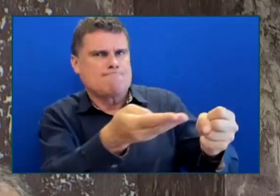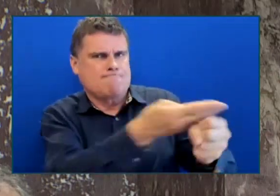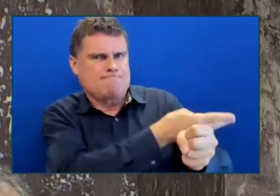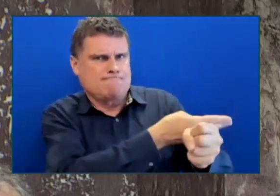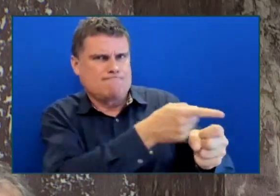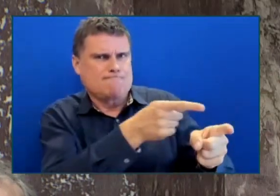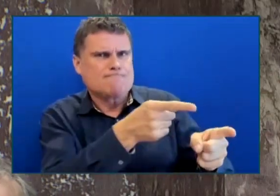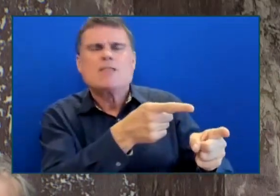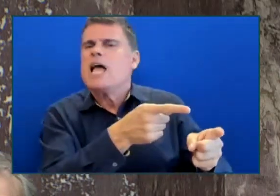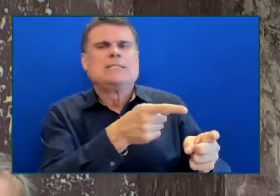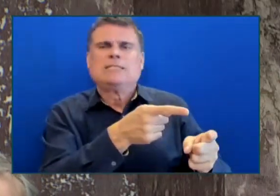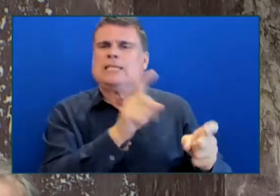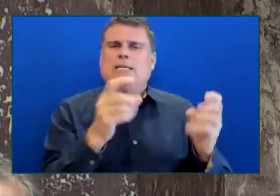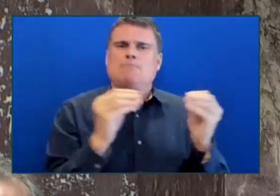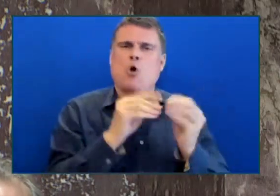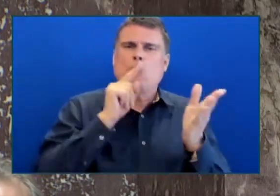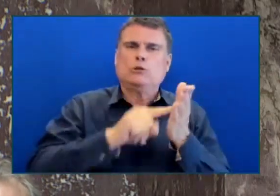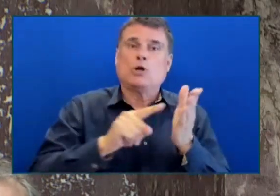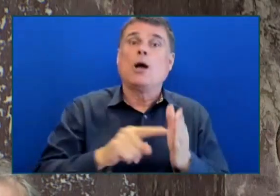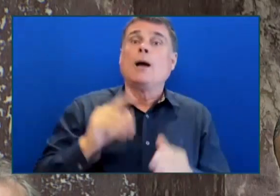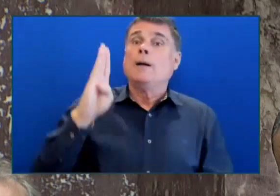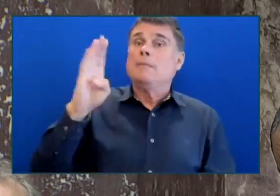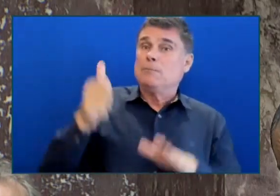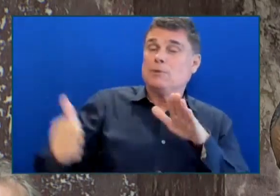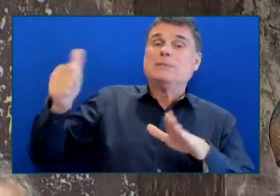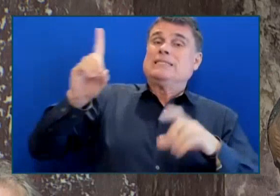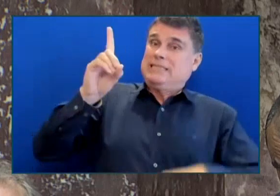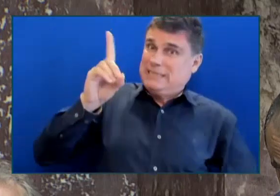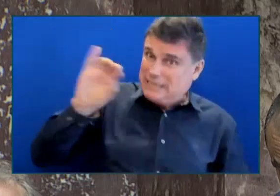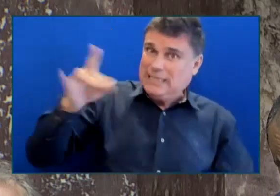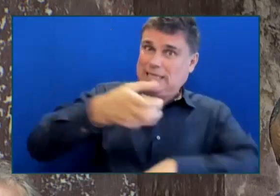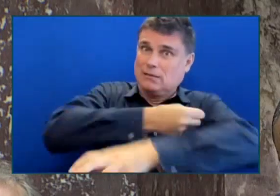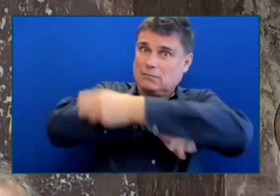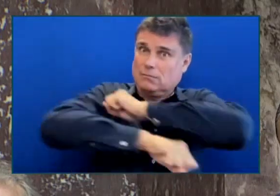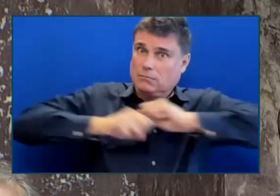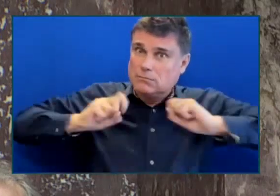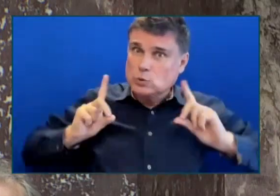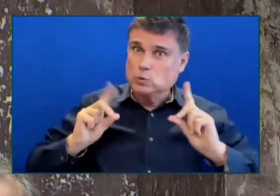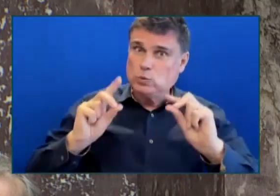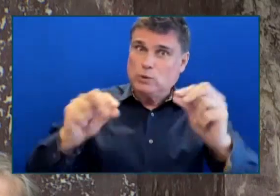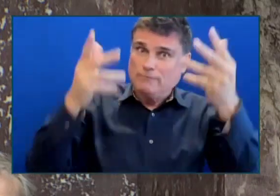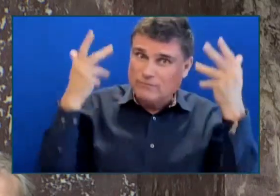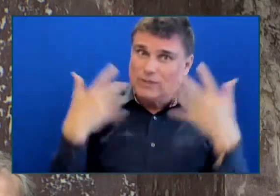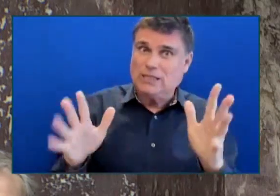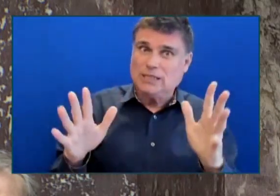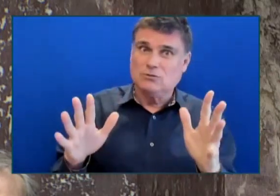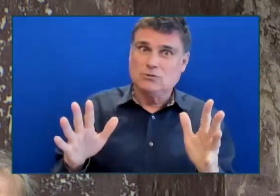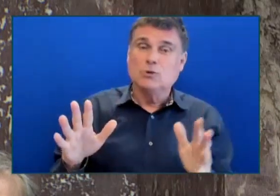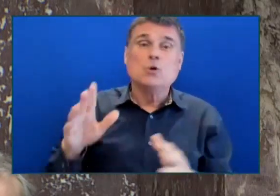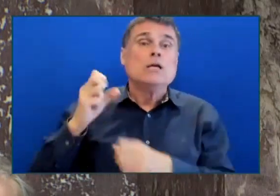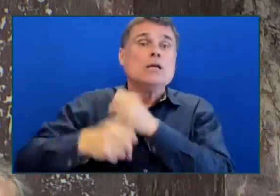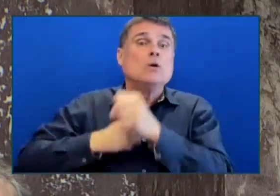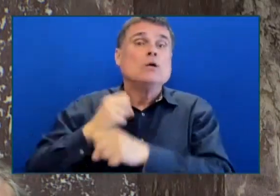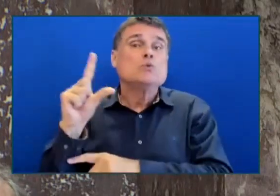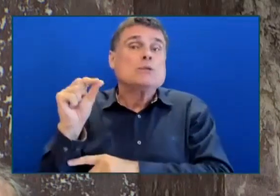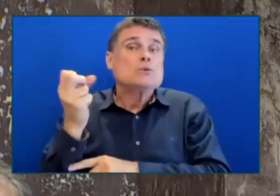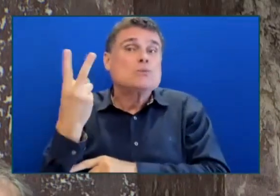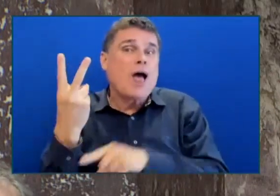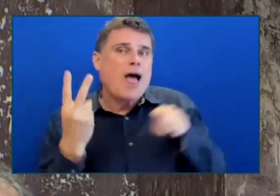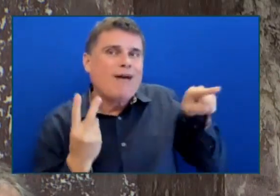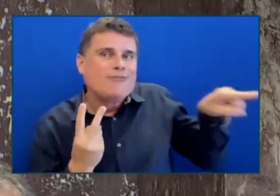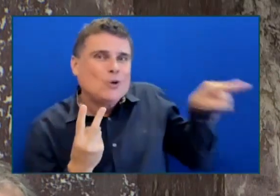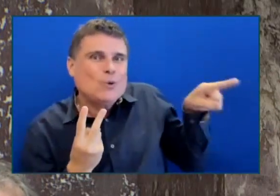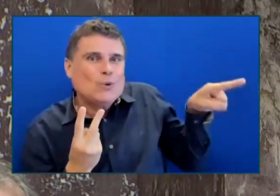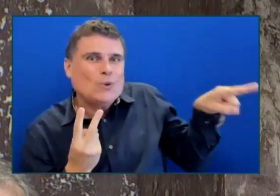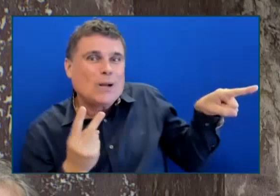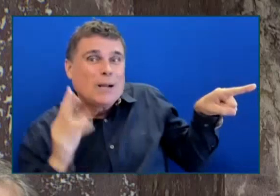we have learned is in 2012, issues were raised when the BC Liberals were in government. And at the time, the